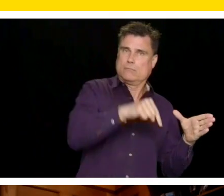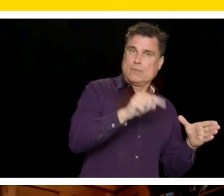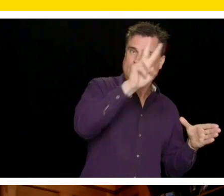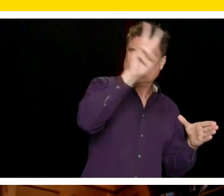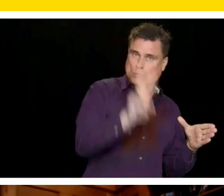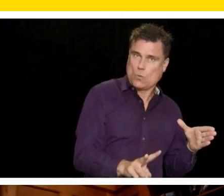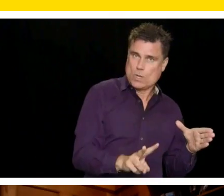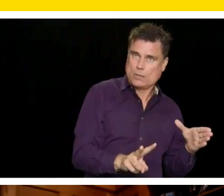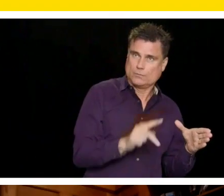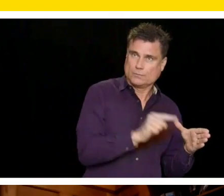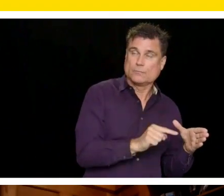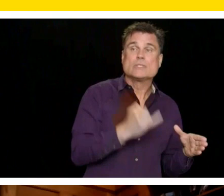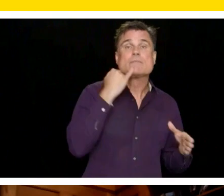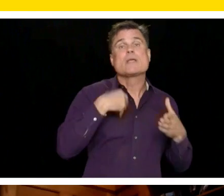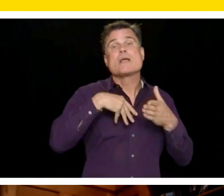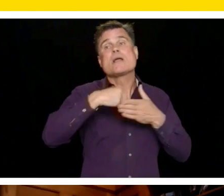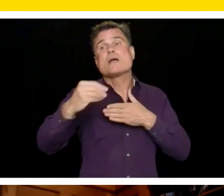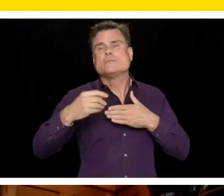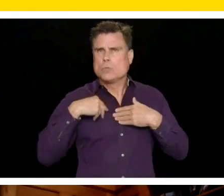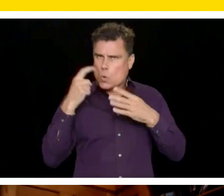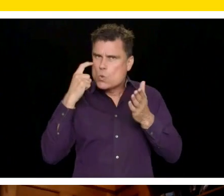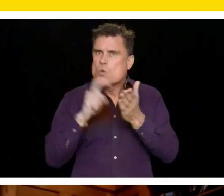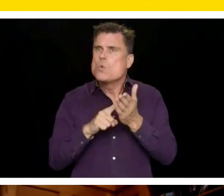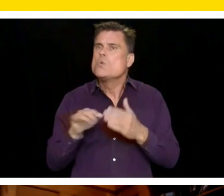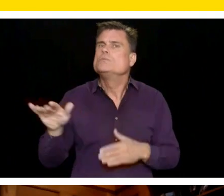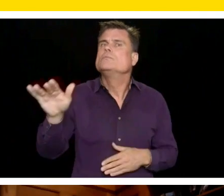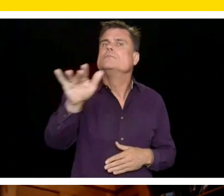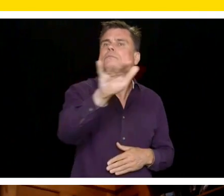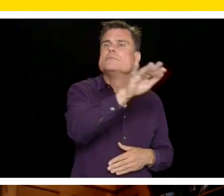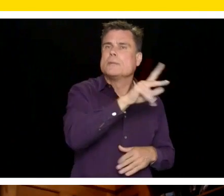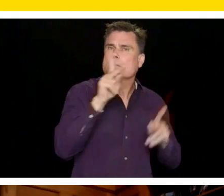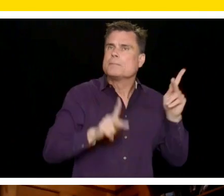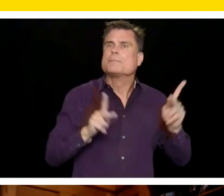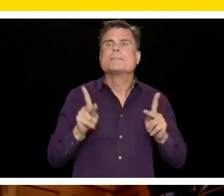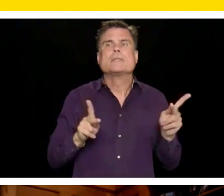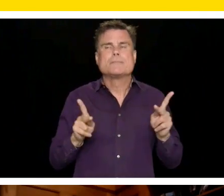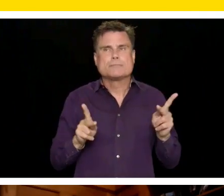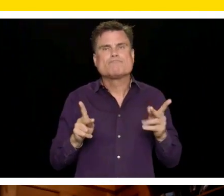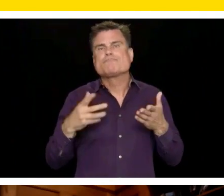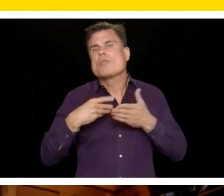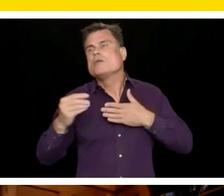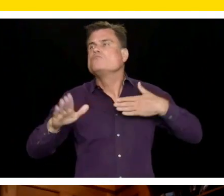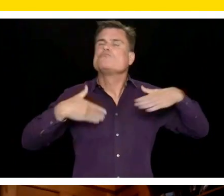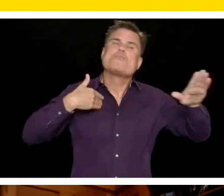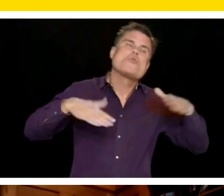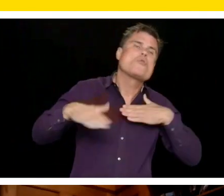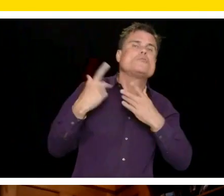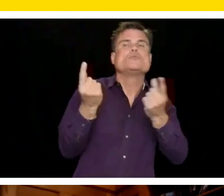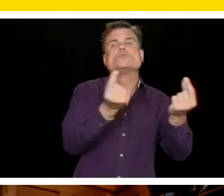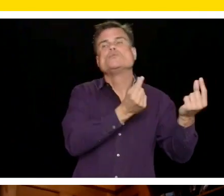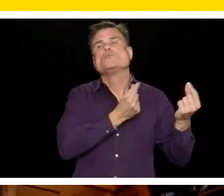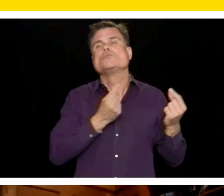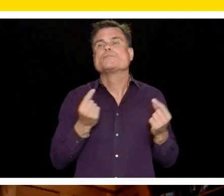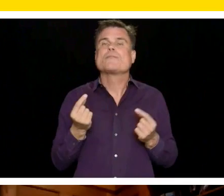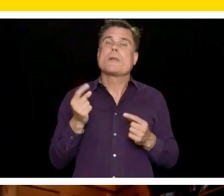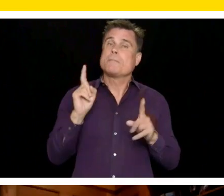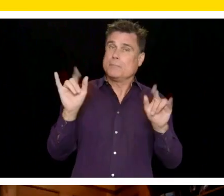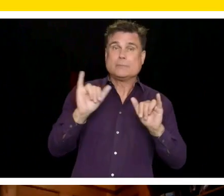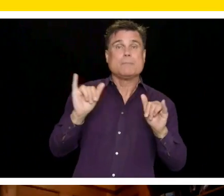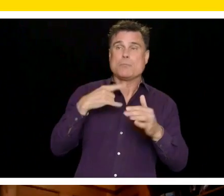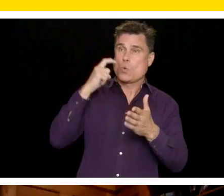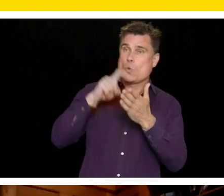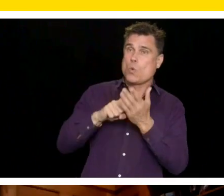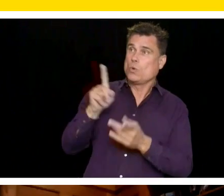for those symbols, there's little hearts put spray painted onto those symbols. It's just magnificent to see